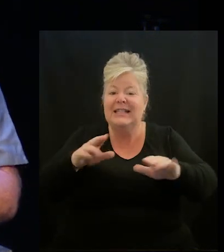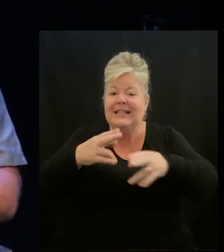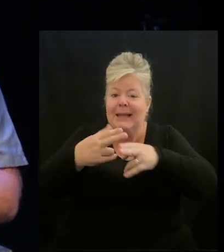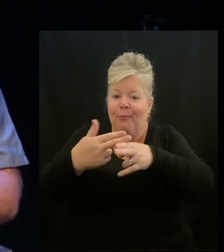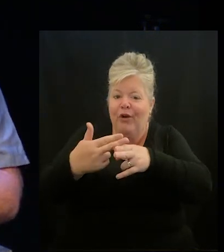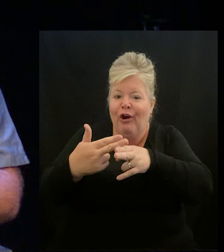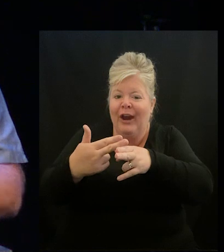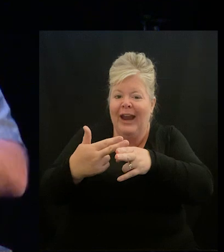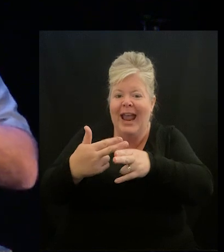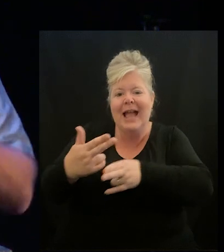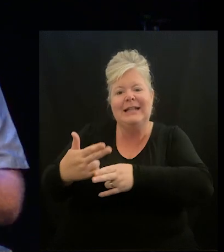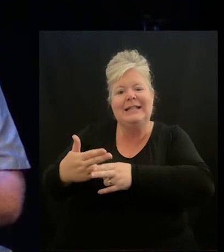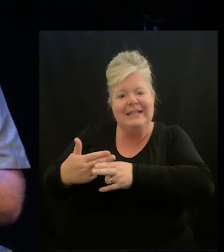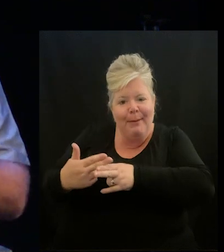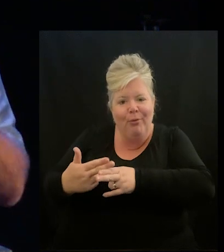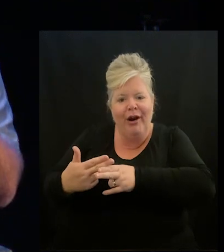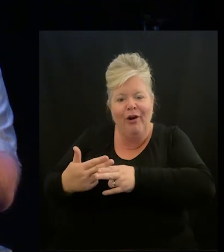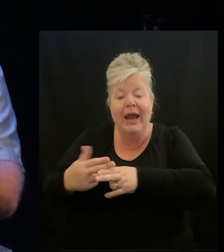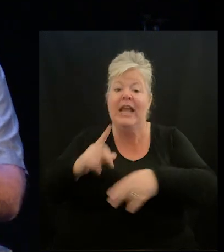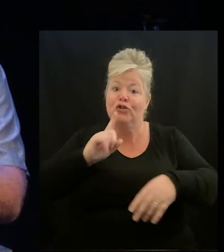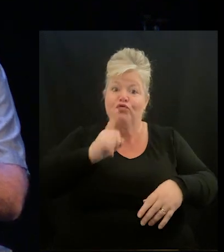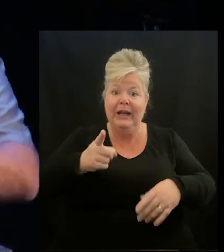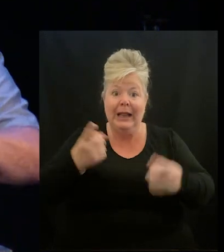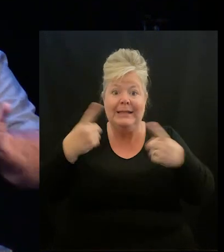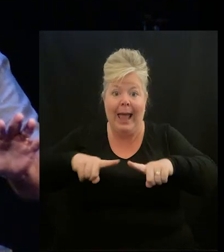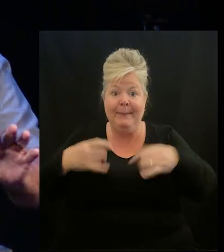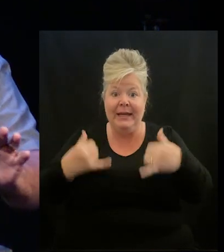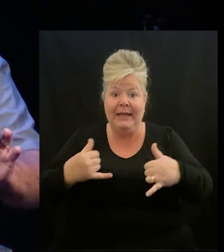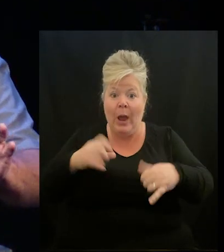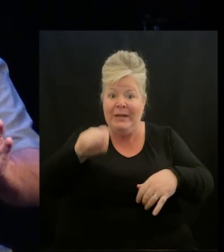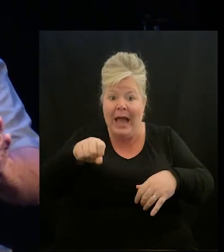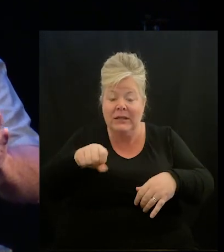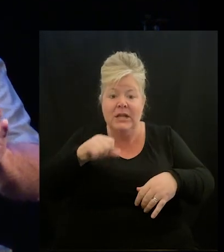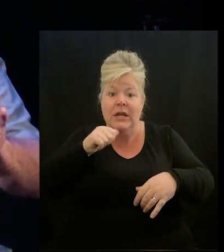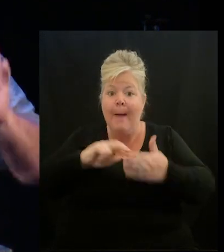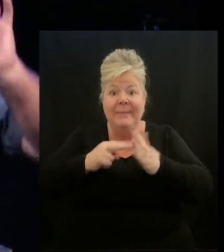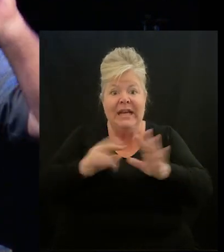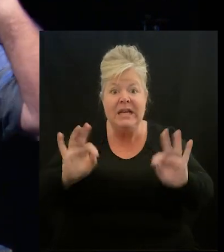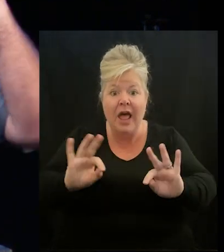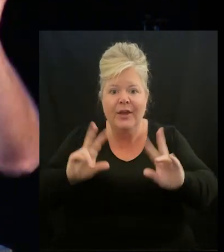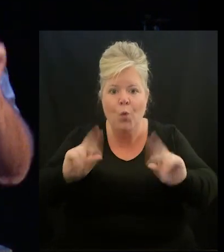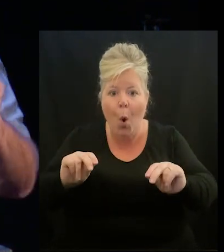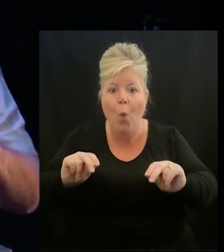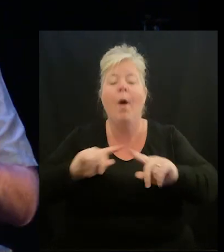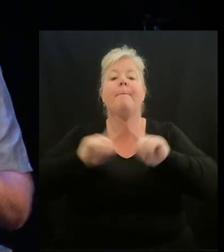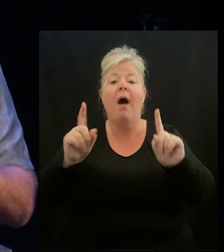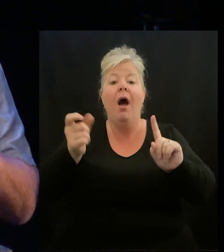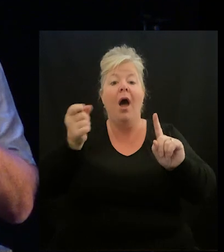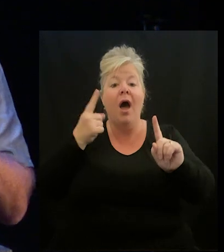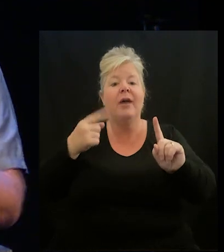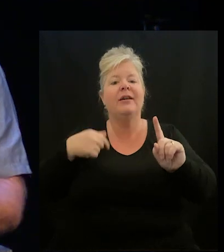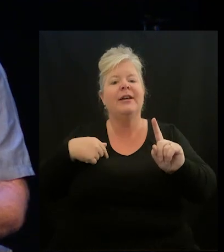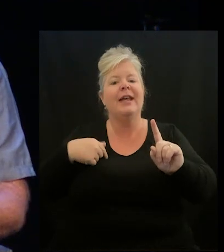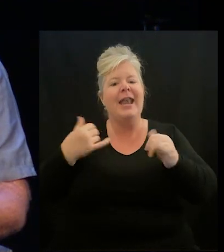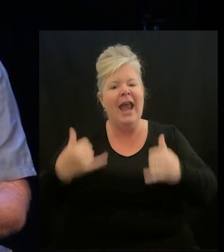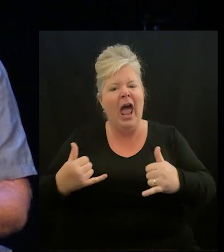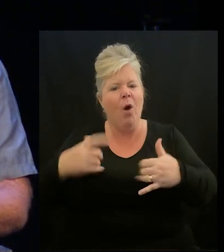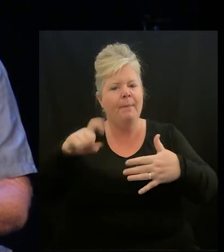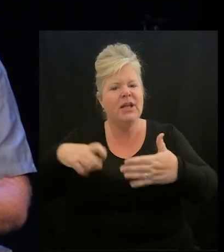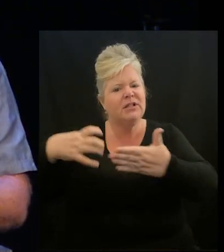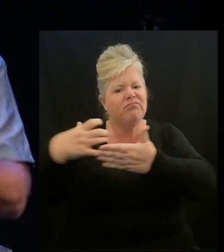this is temporary and temporal. It's real. We don't downplay it. But I'm going to inquire of the